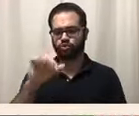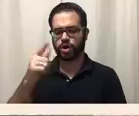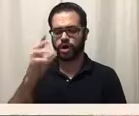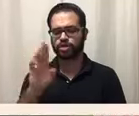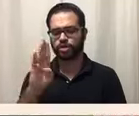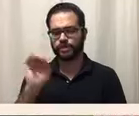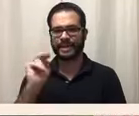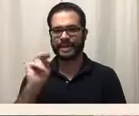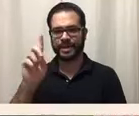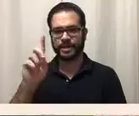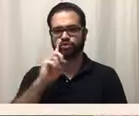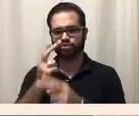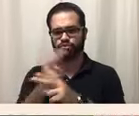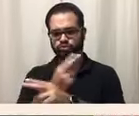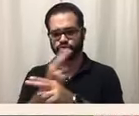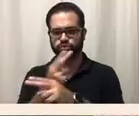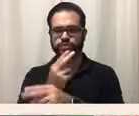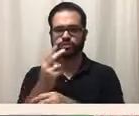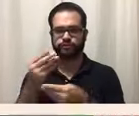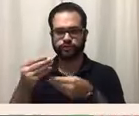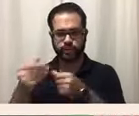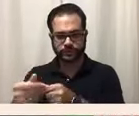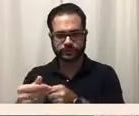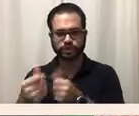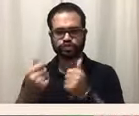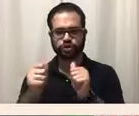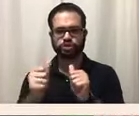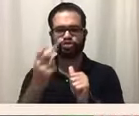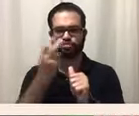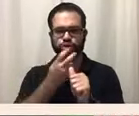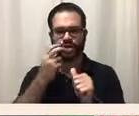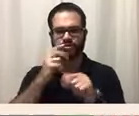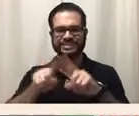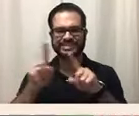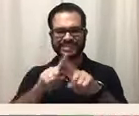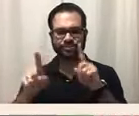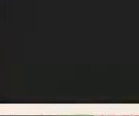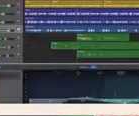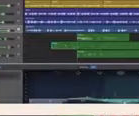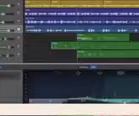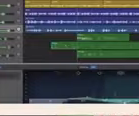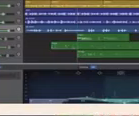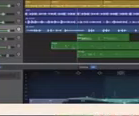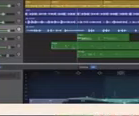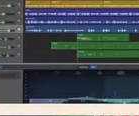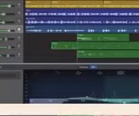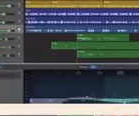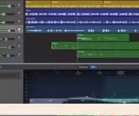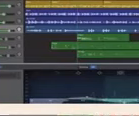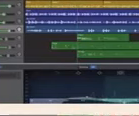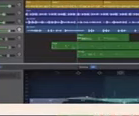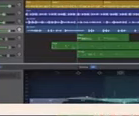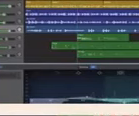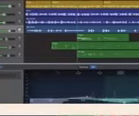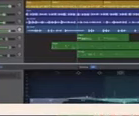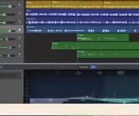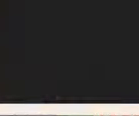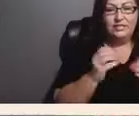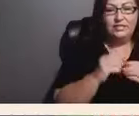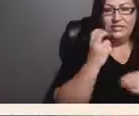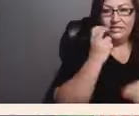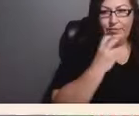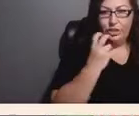trying to pronounce different contractions in speech. I couldn't, I wouldn't,